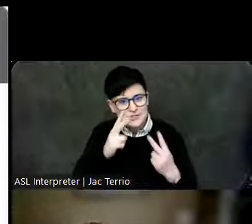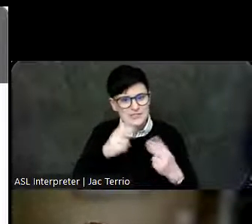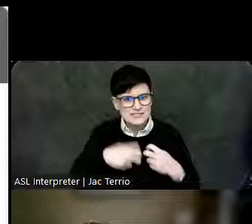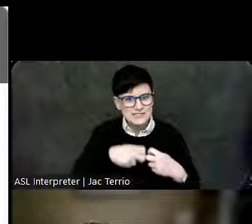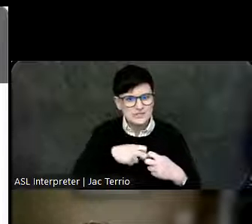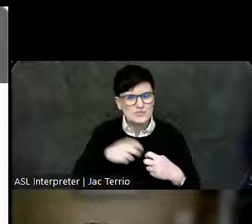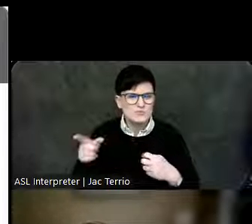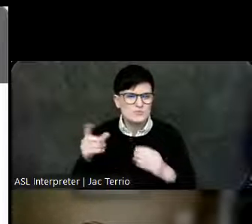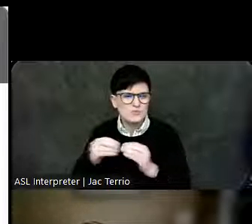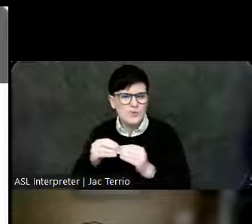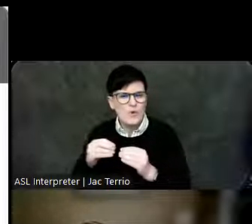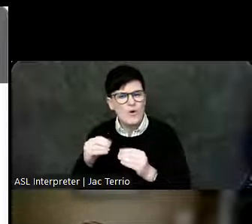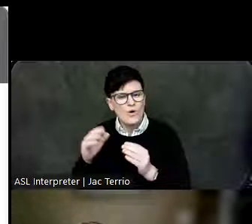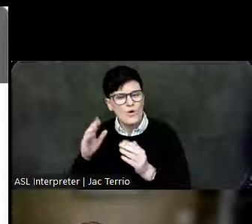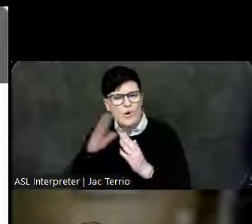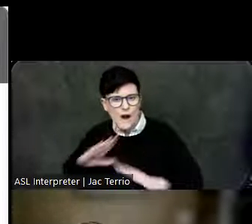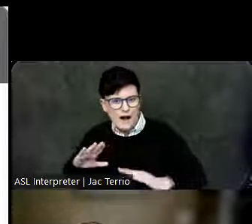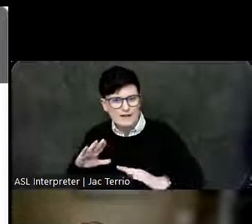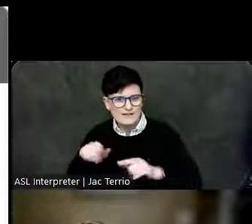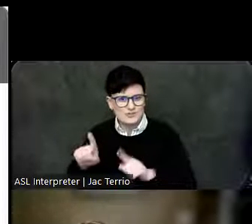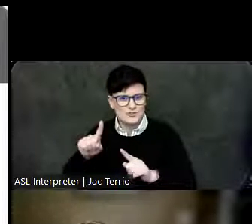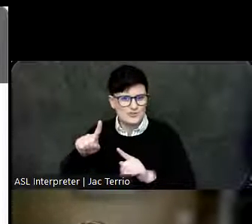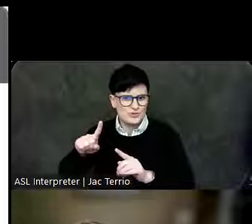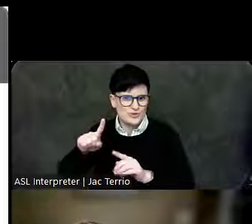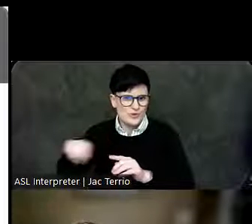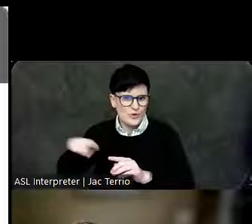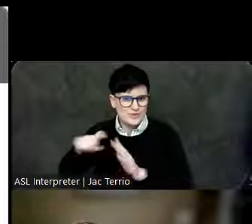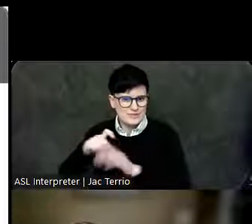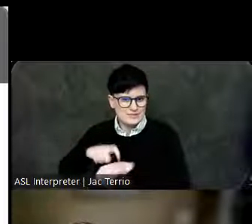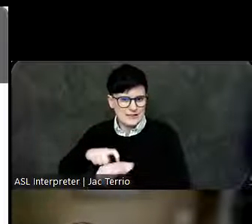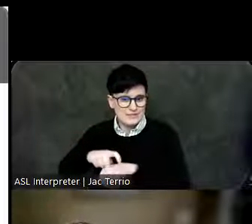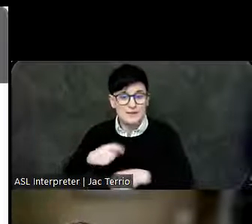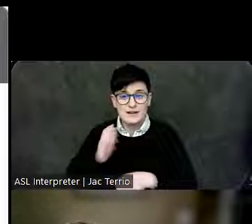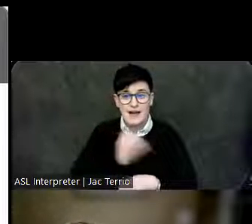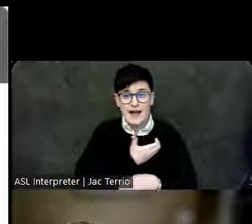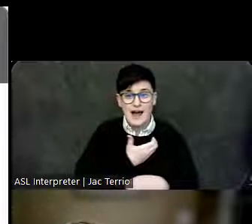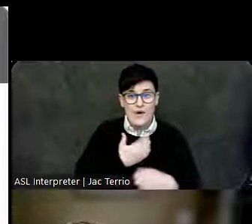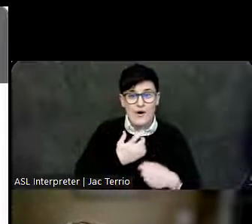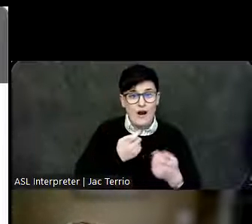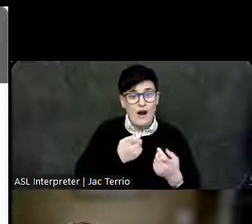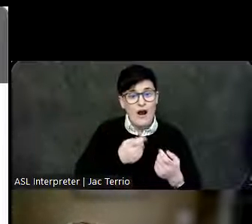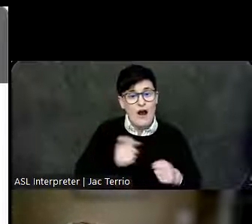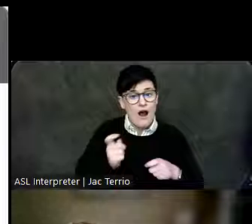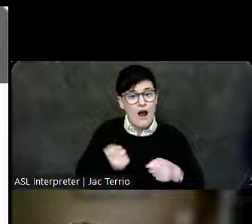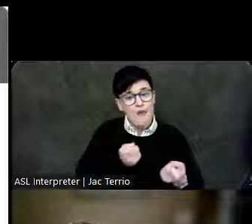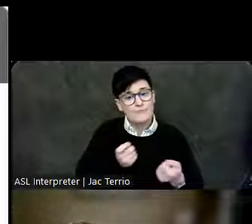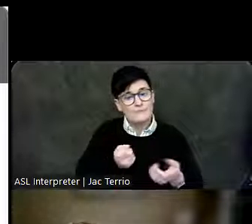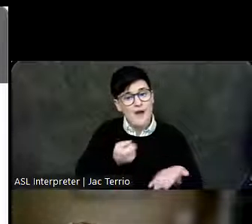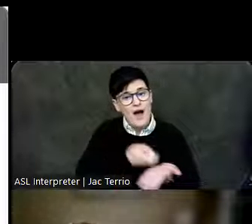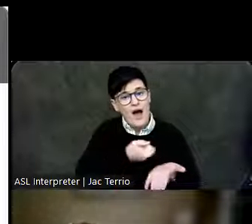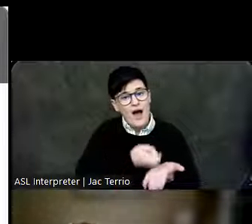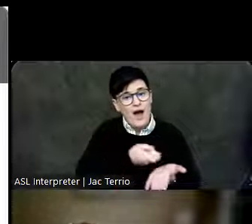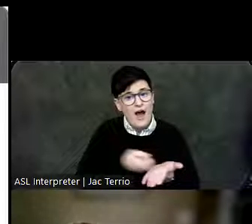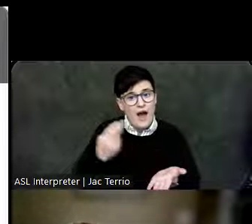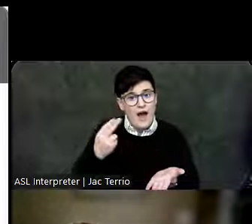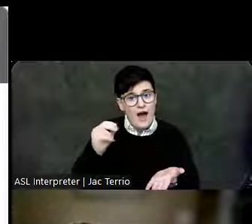Our local hockey team is actually doing a sensory friendly hockey night which is the first time I've heard about that.